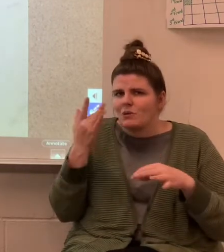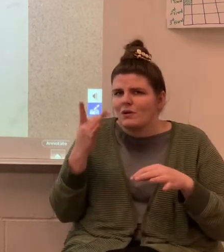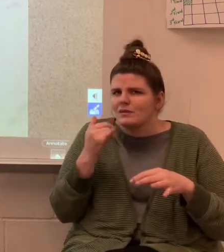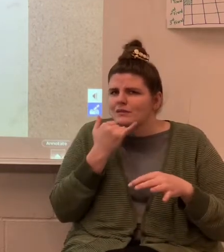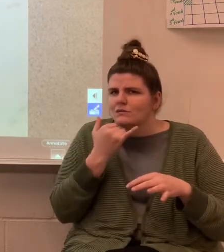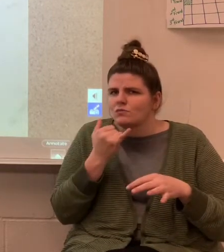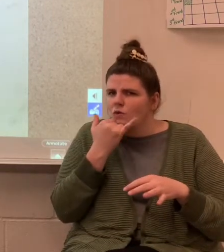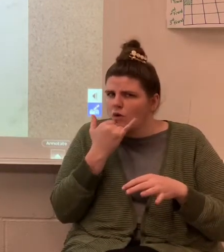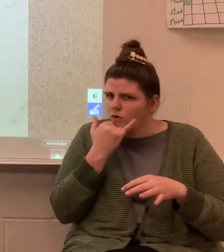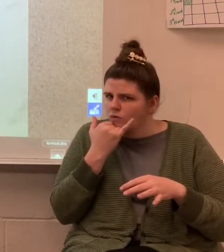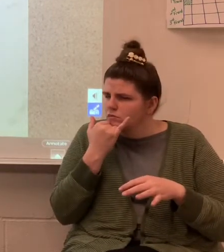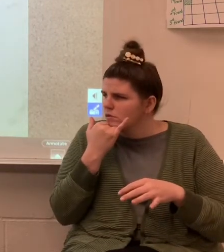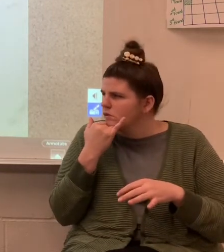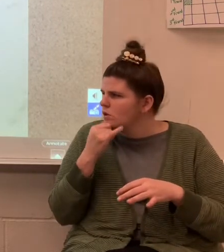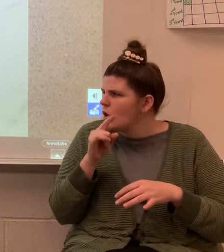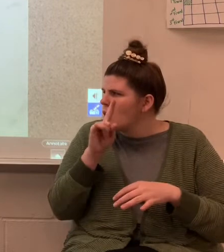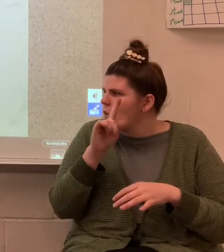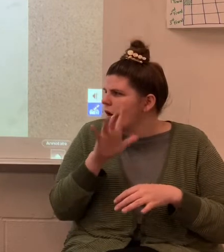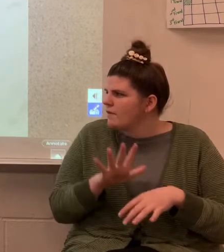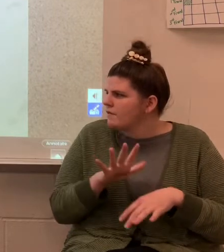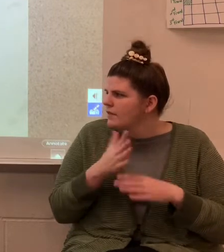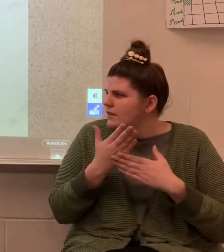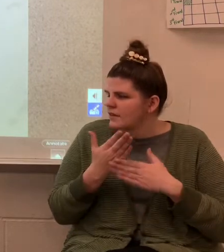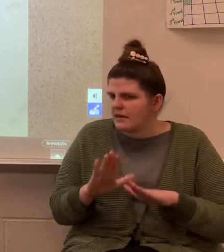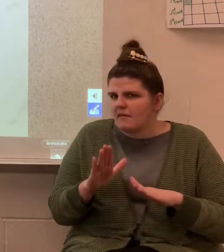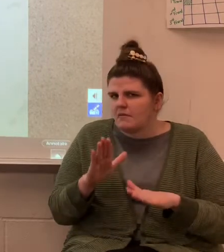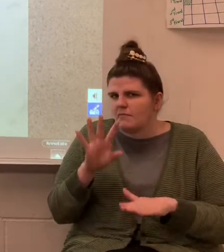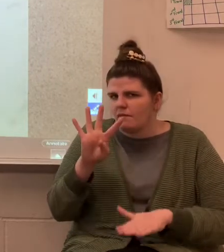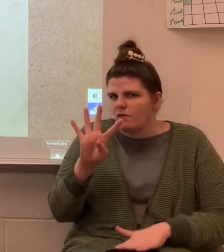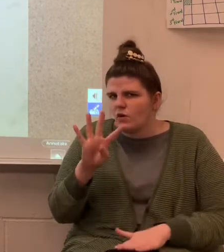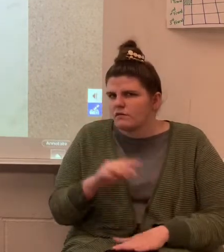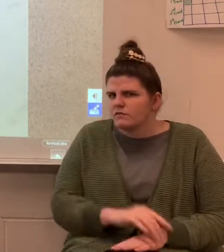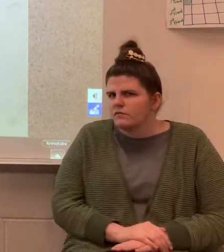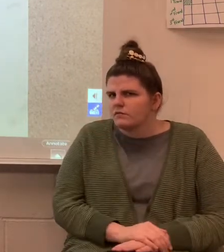took 1/5 and he divided it by 4.